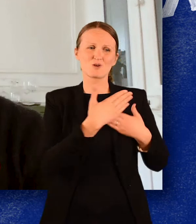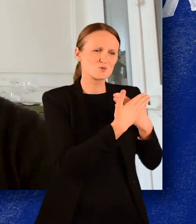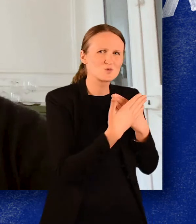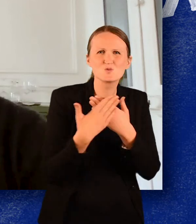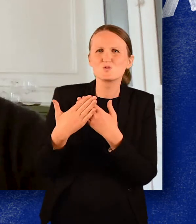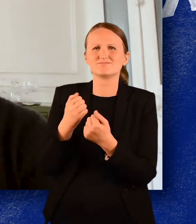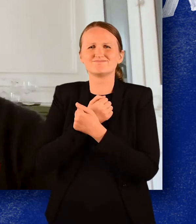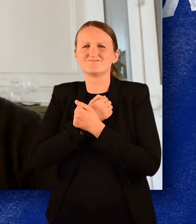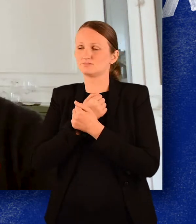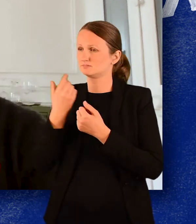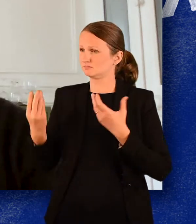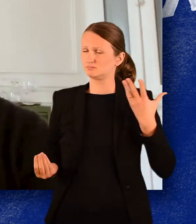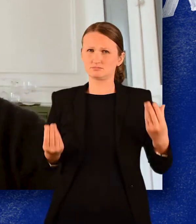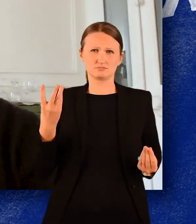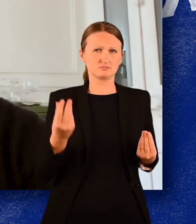loved ones.